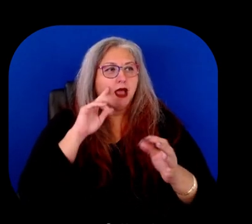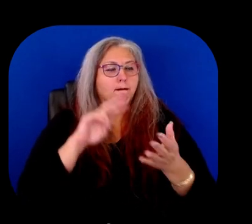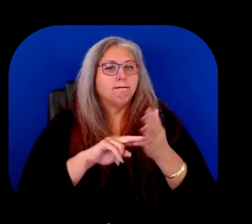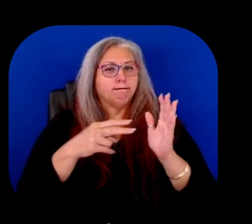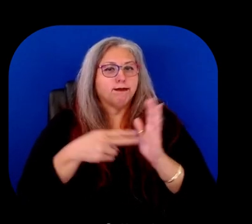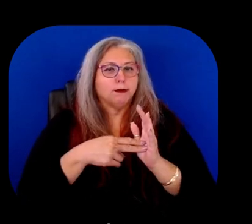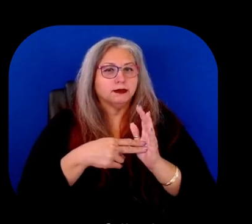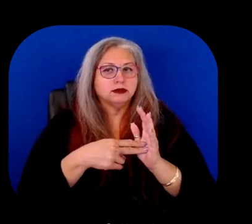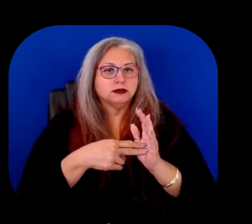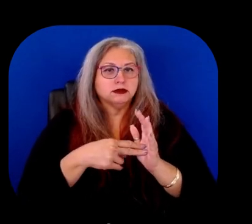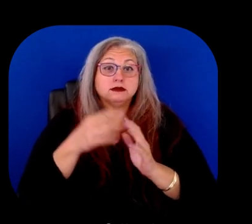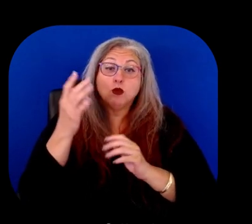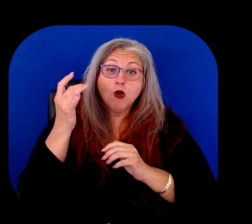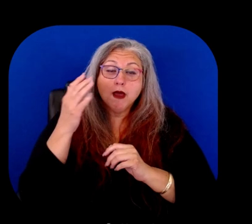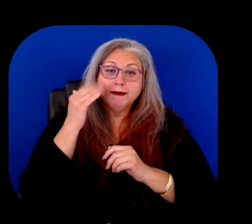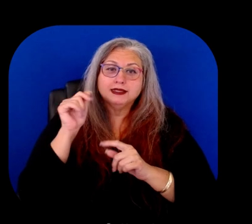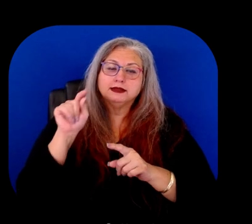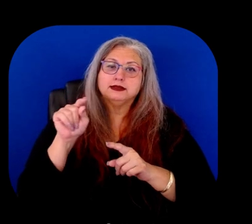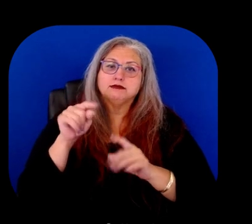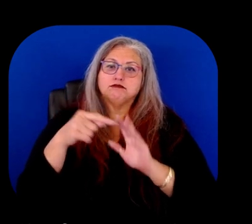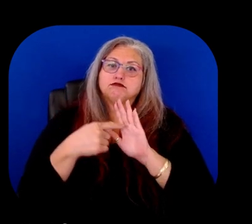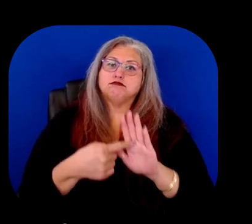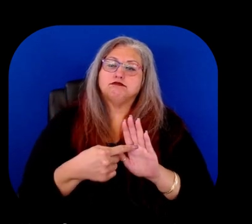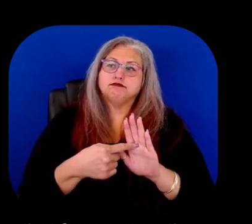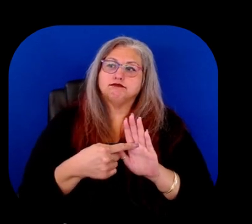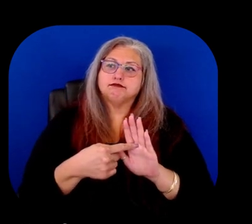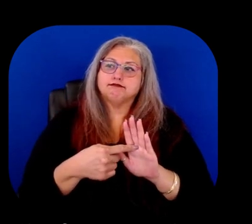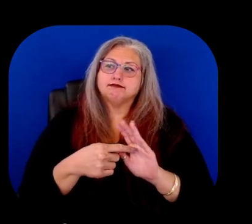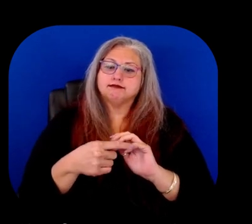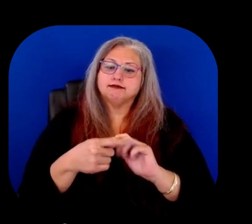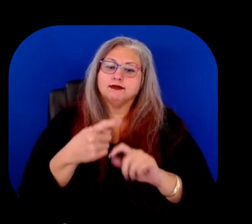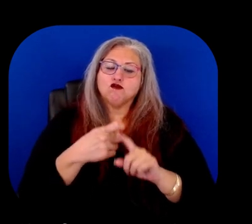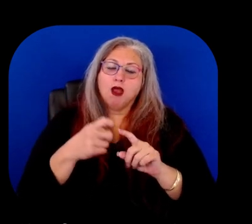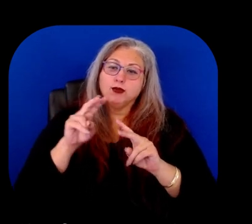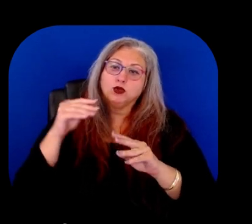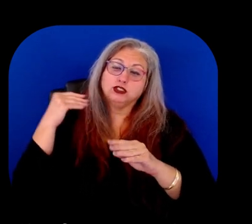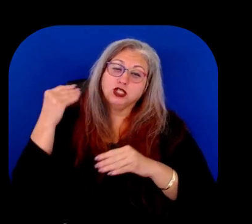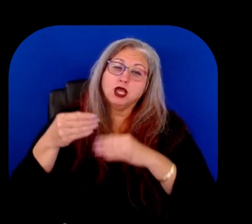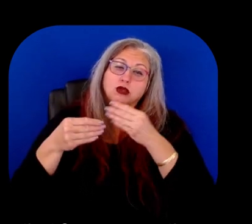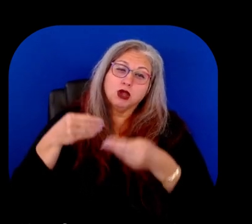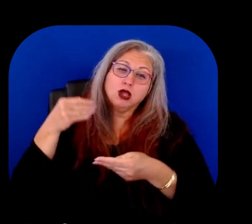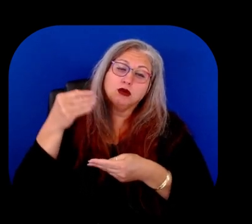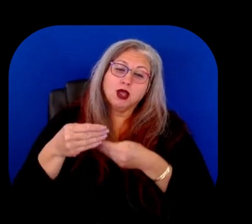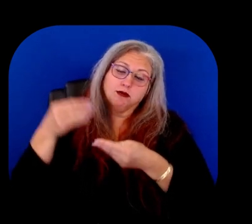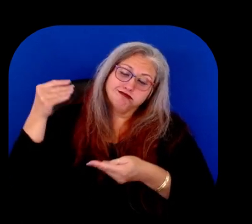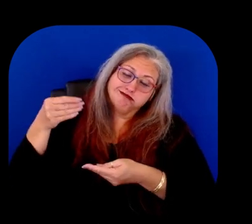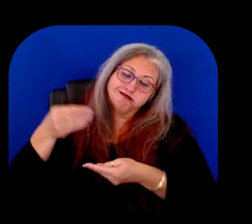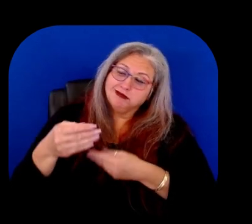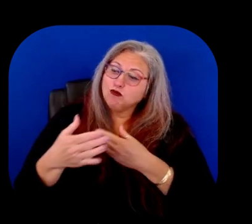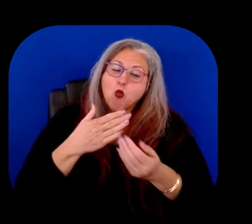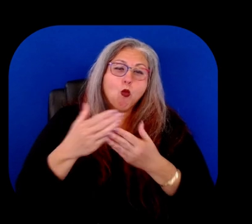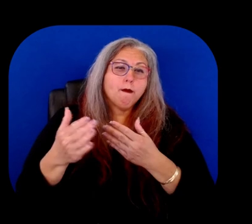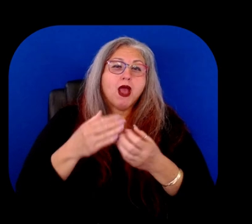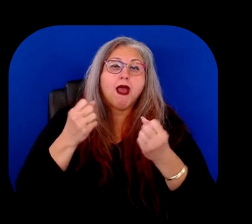purposefully done, so because it reflects that from generation to generation, no matter how